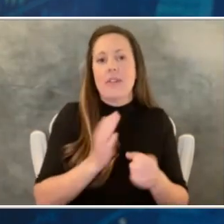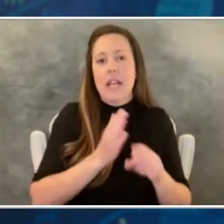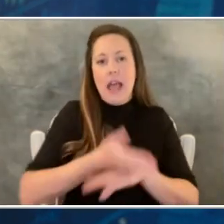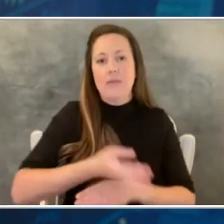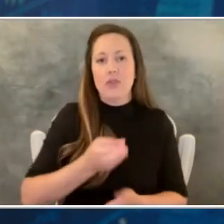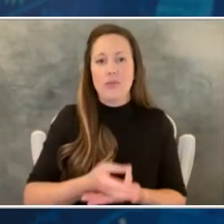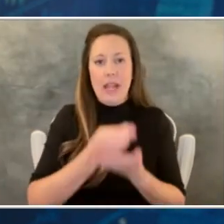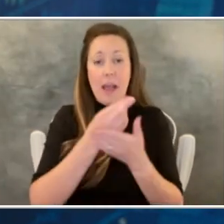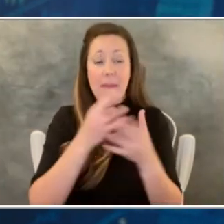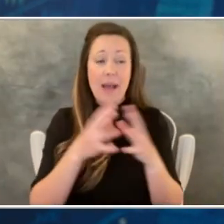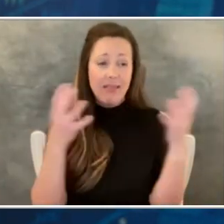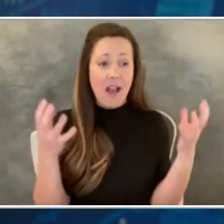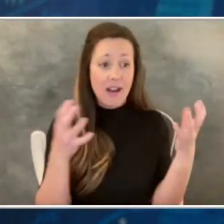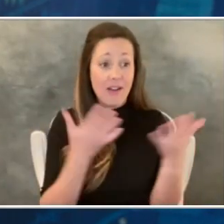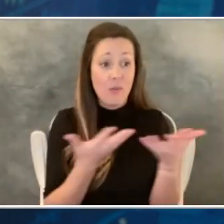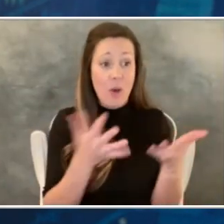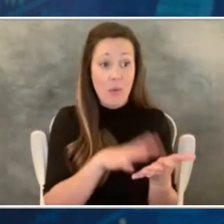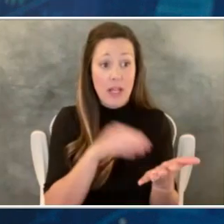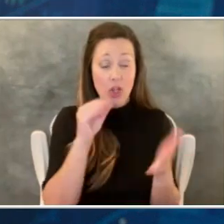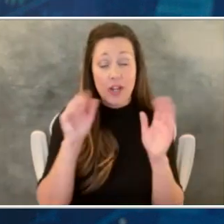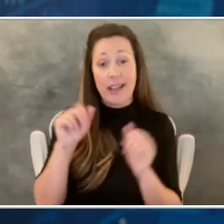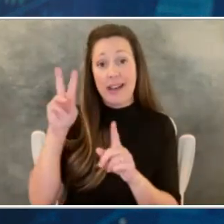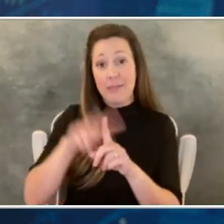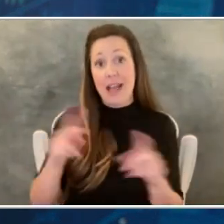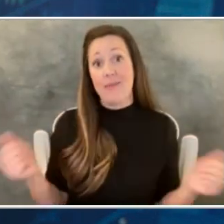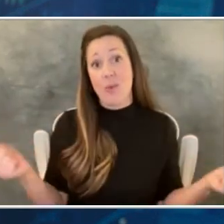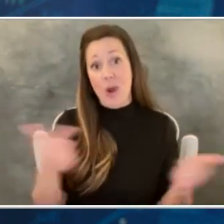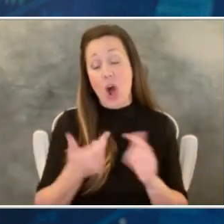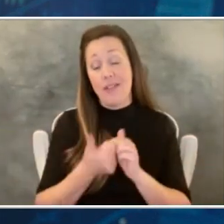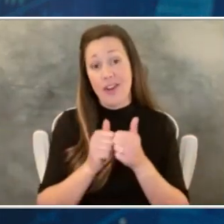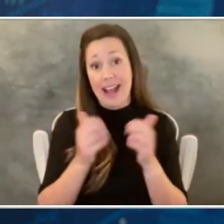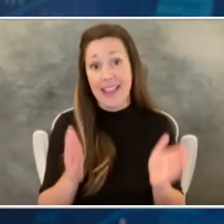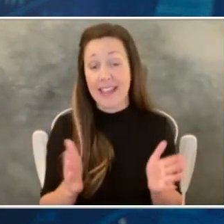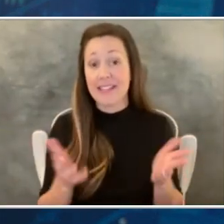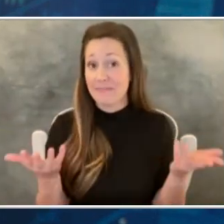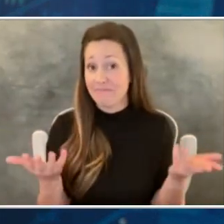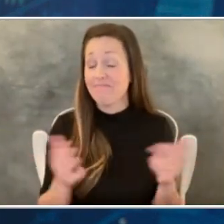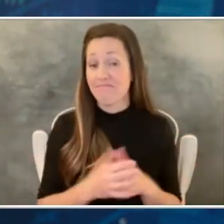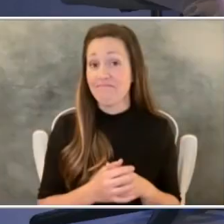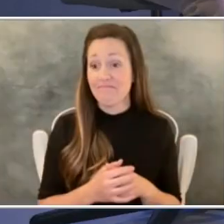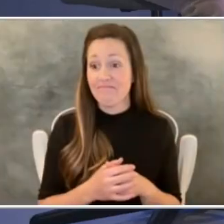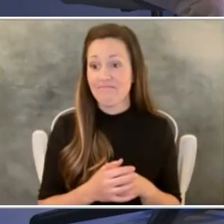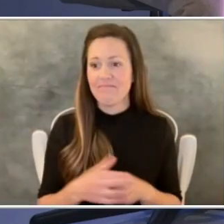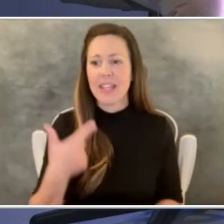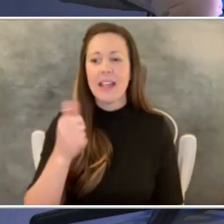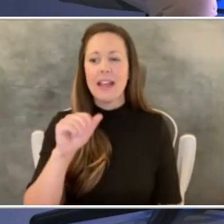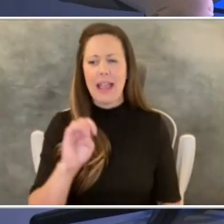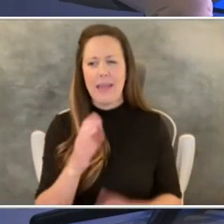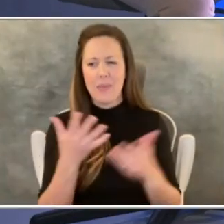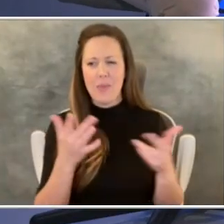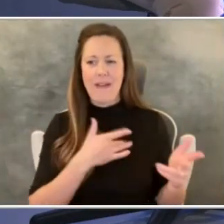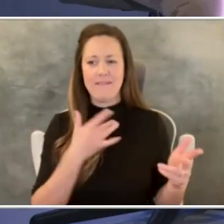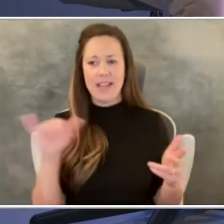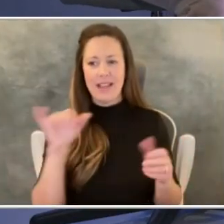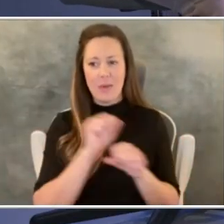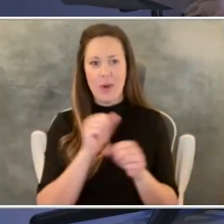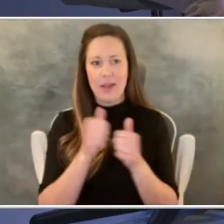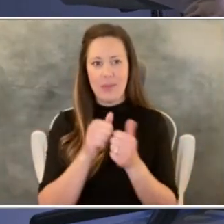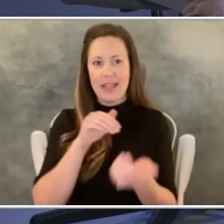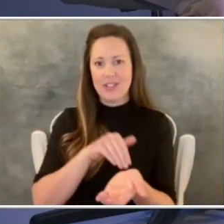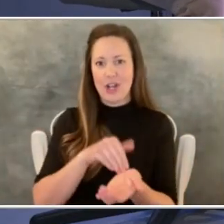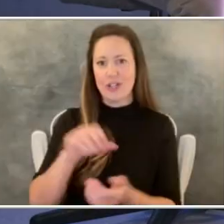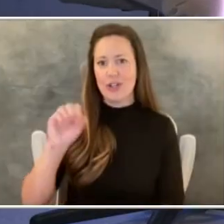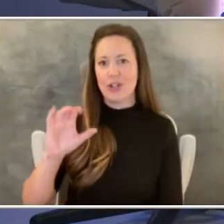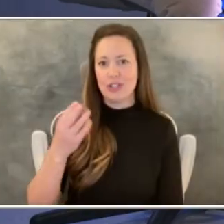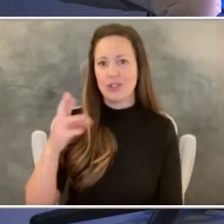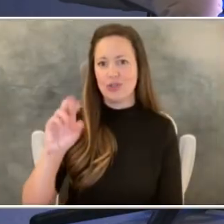apply them to all of our athletes, amateur and recreational. Gabe, what was it like working with Dr. Schruppel? Having those